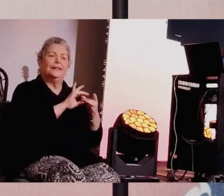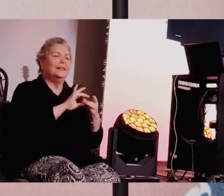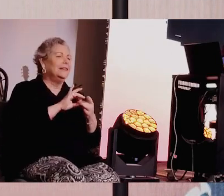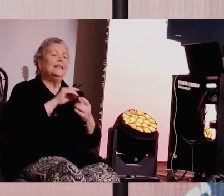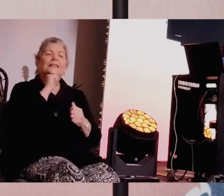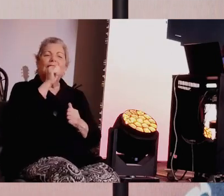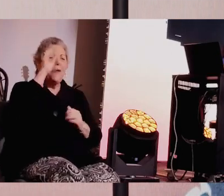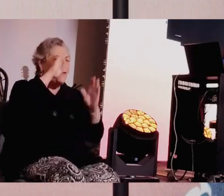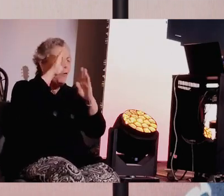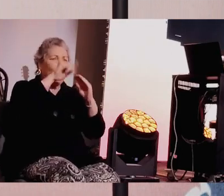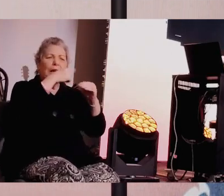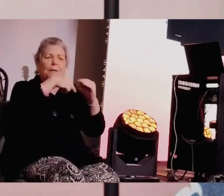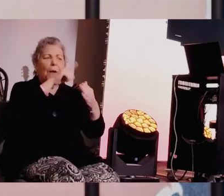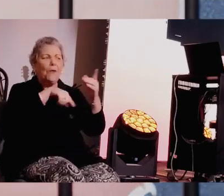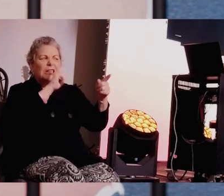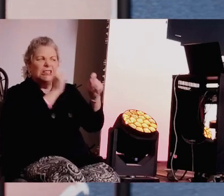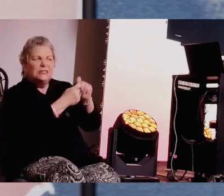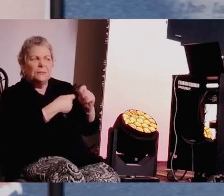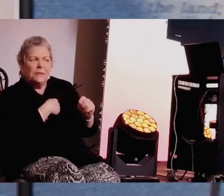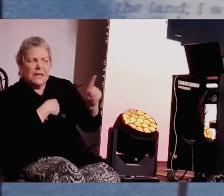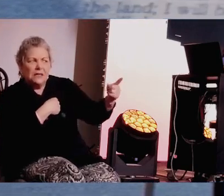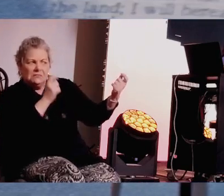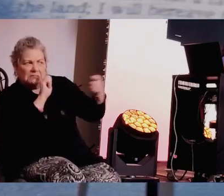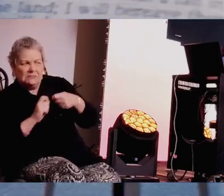Not worried about what you're going to get over on me.